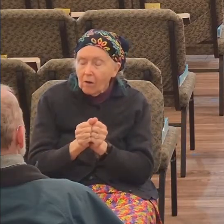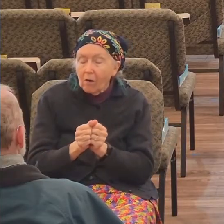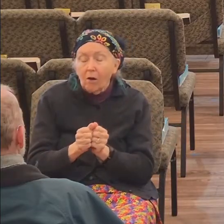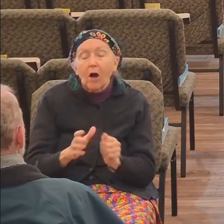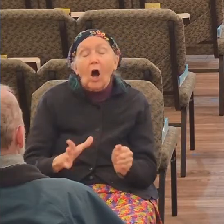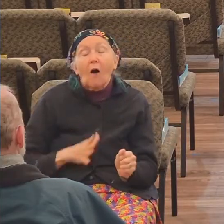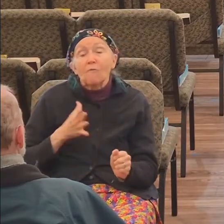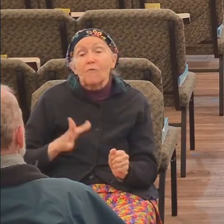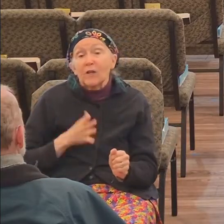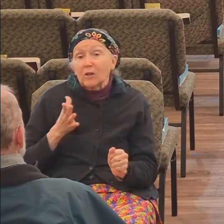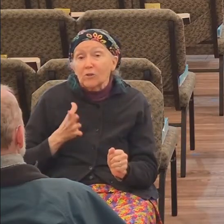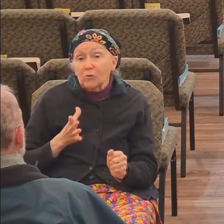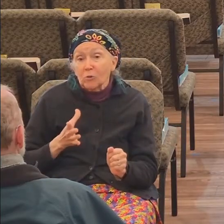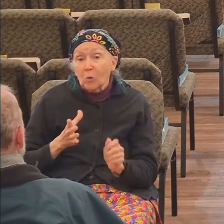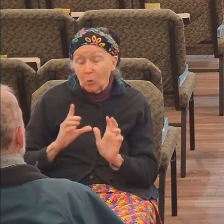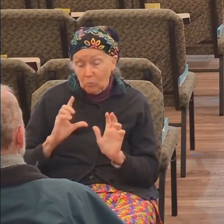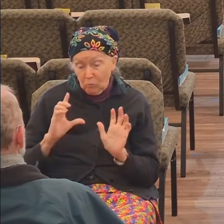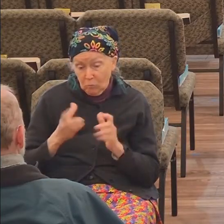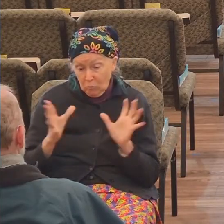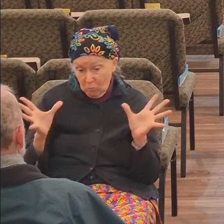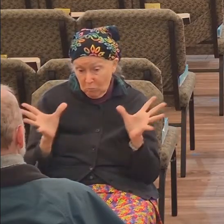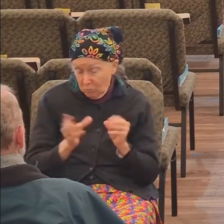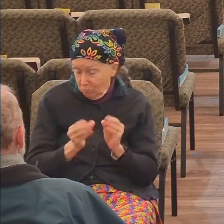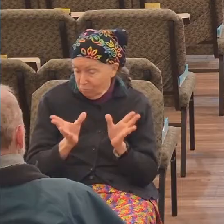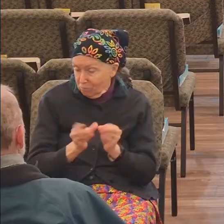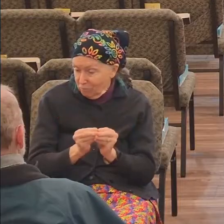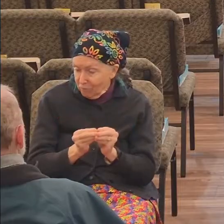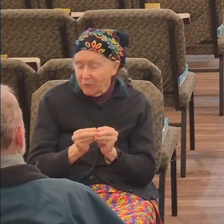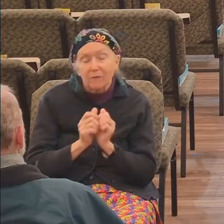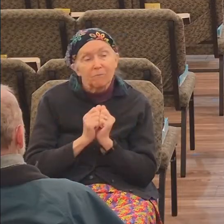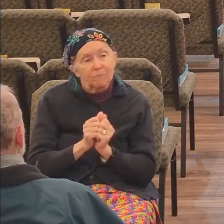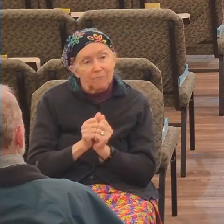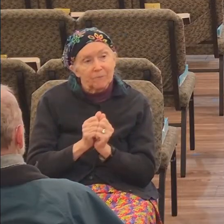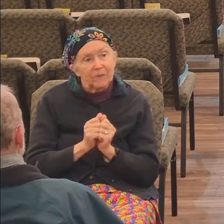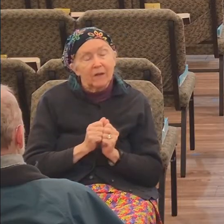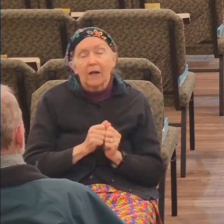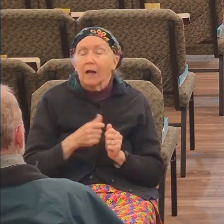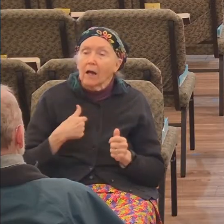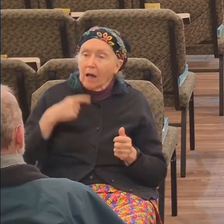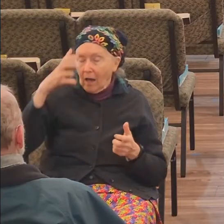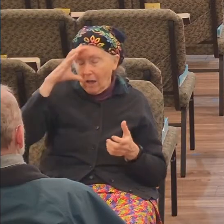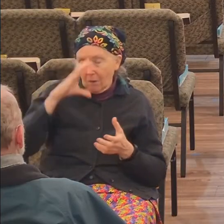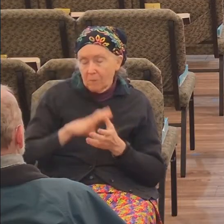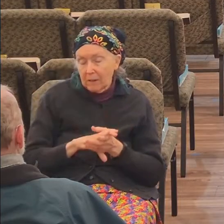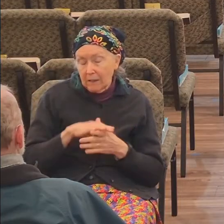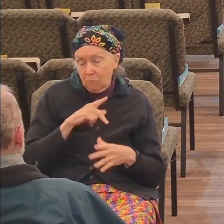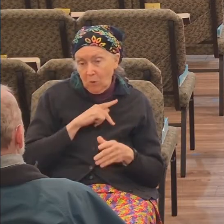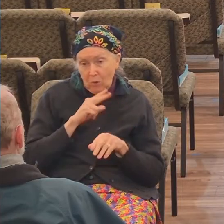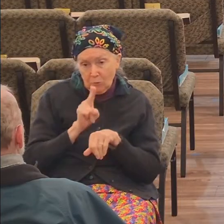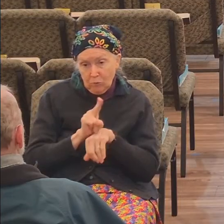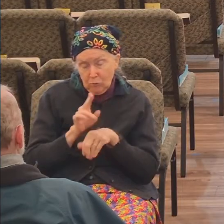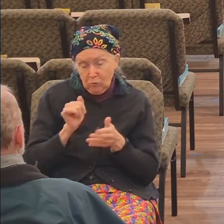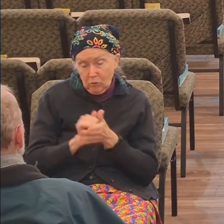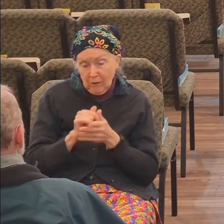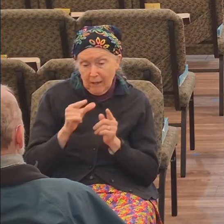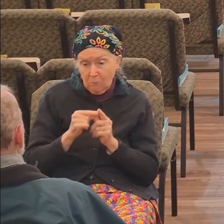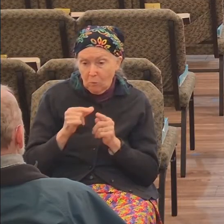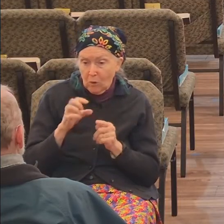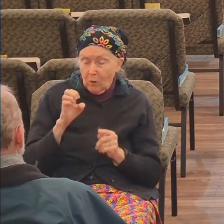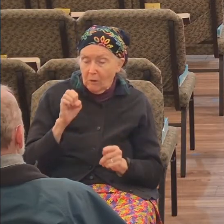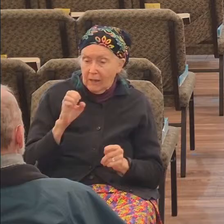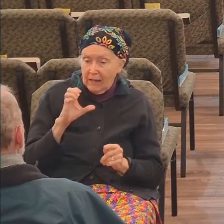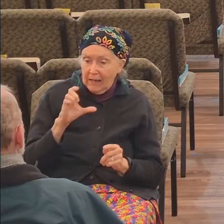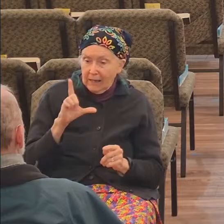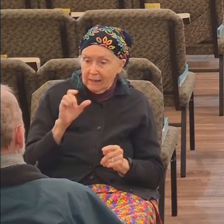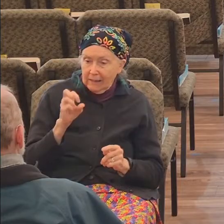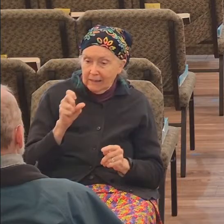organizations, associations, institutions, however you want to talk about it, okay? I believe Paul uses this word, right, specifically here to these